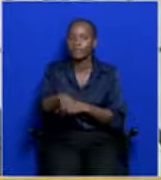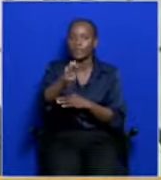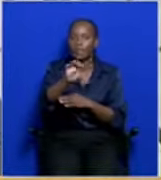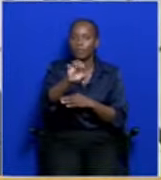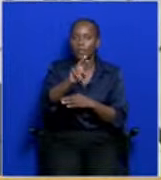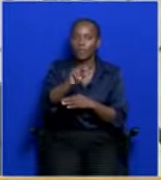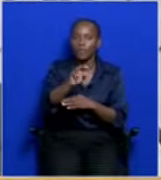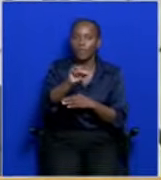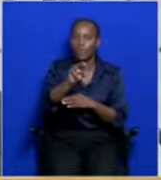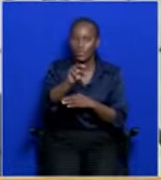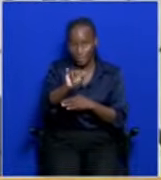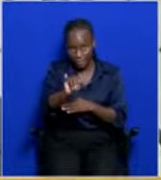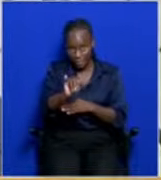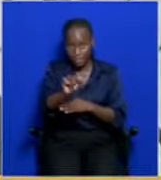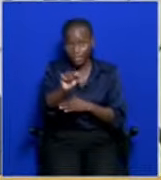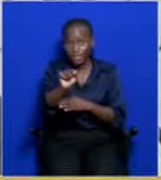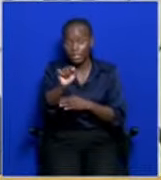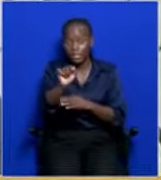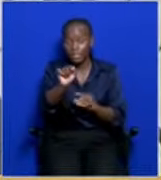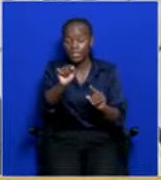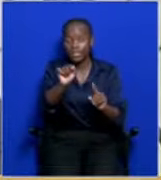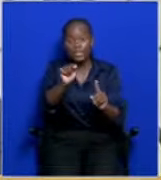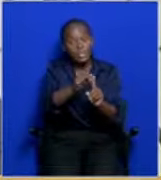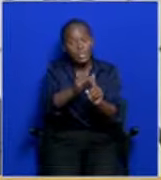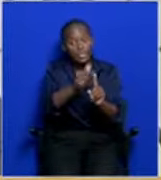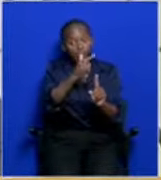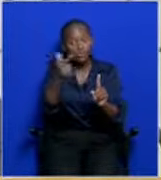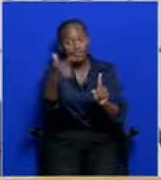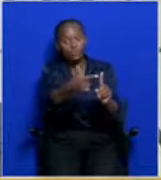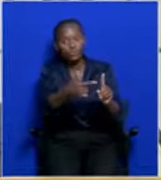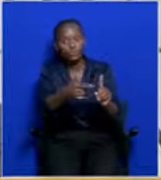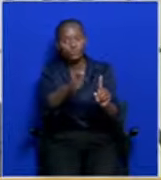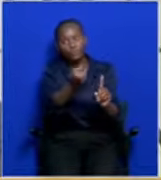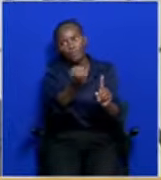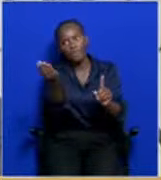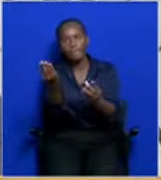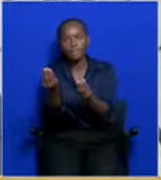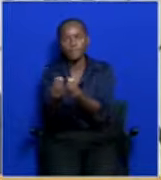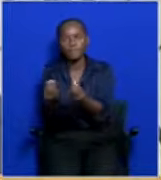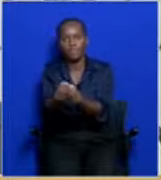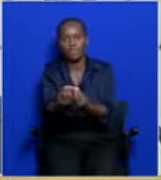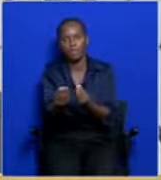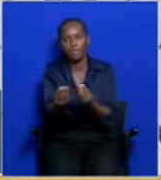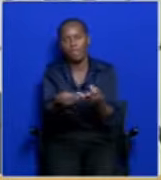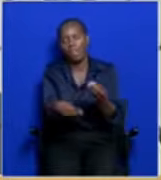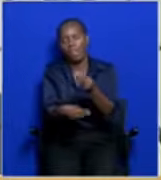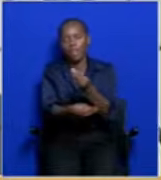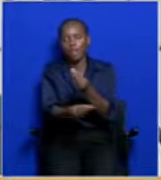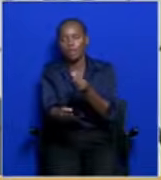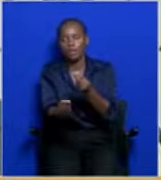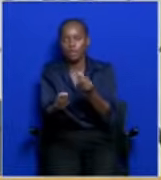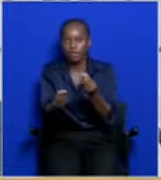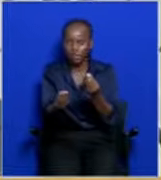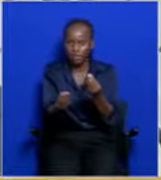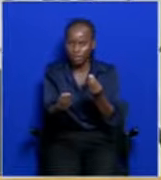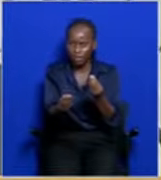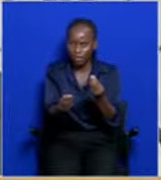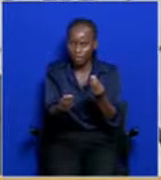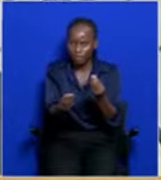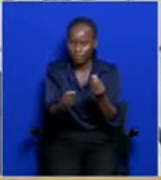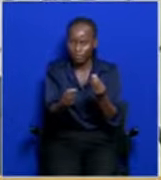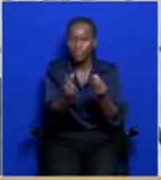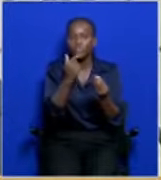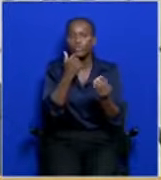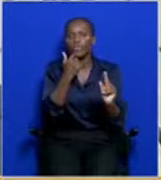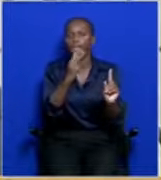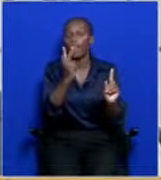told to give them something and then so that they can leave him, and he gave them